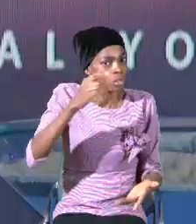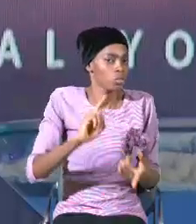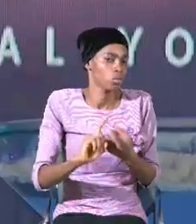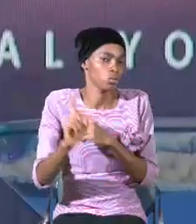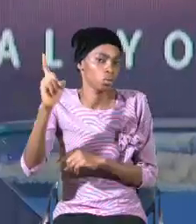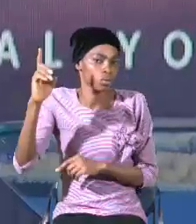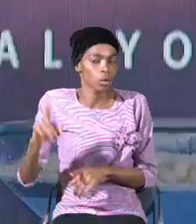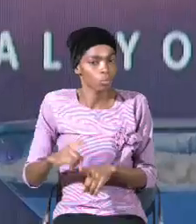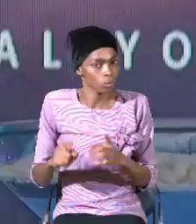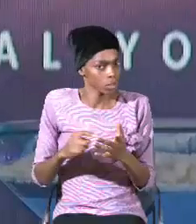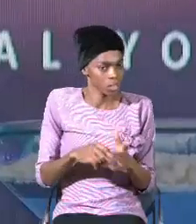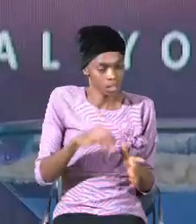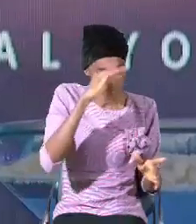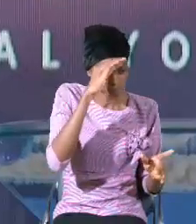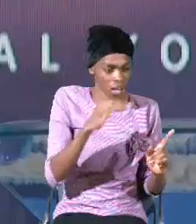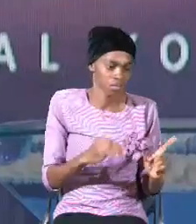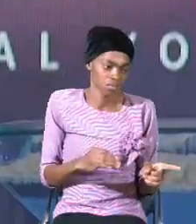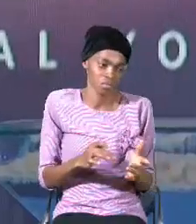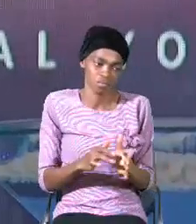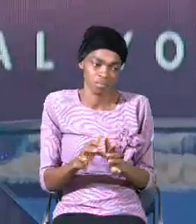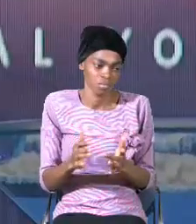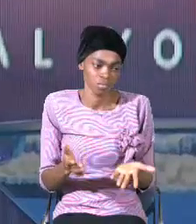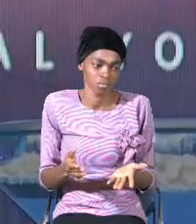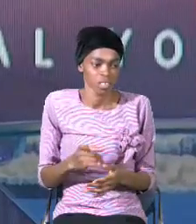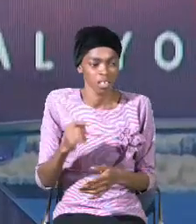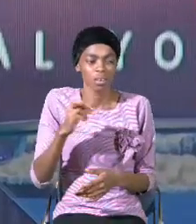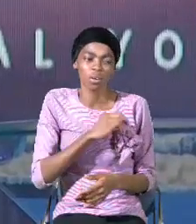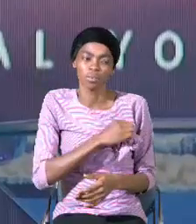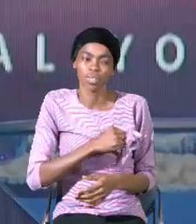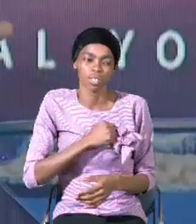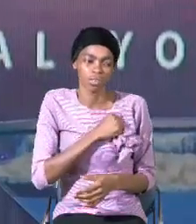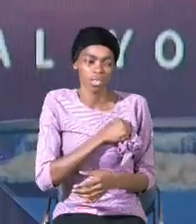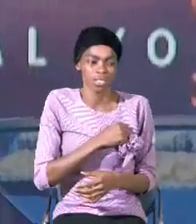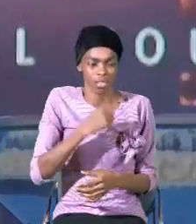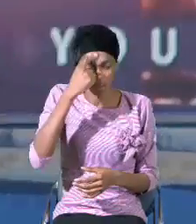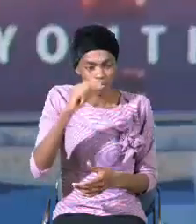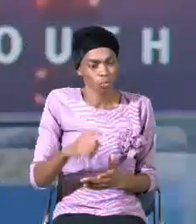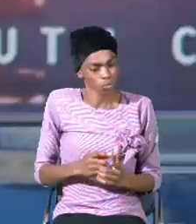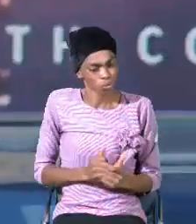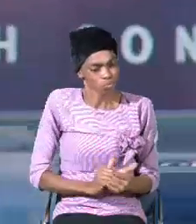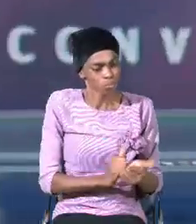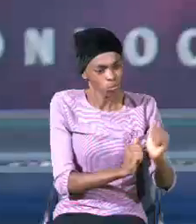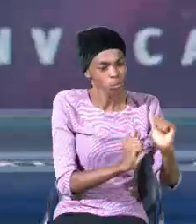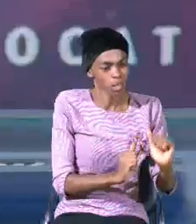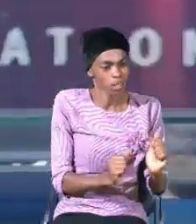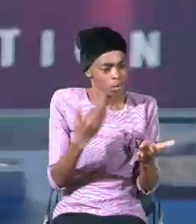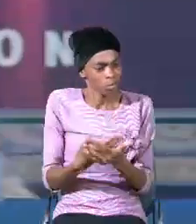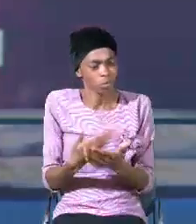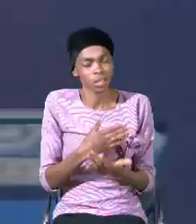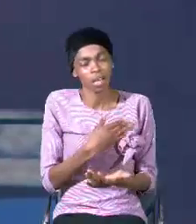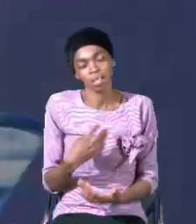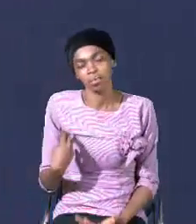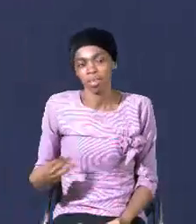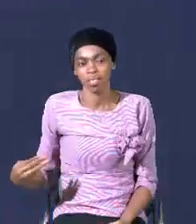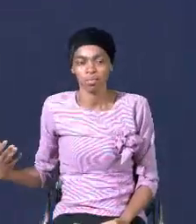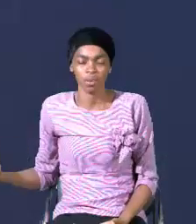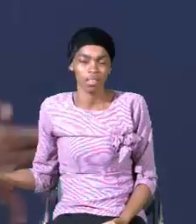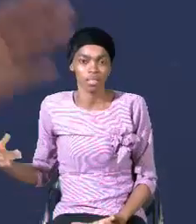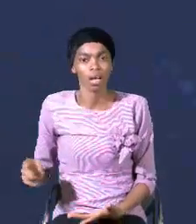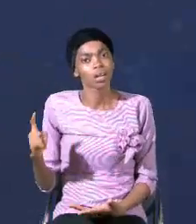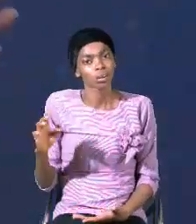the regret of pursuing money and materialism, and God said, today, this night, this